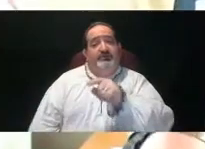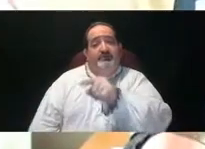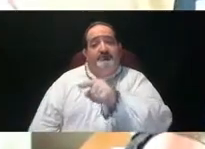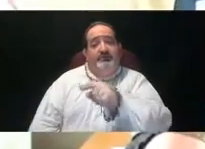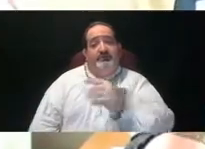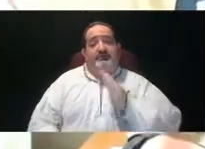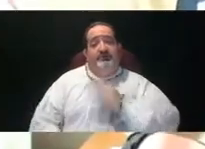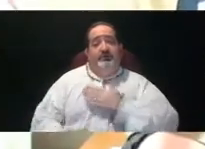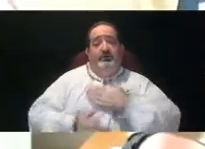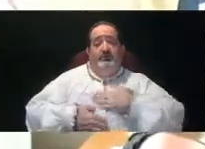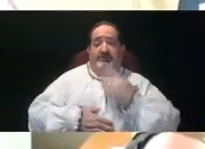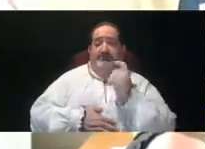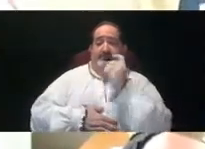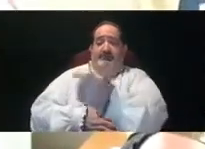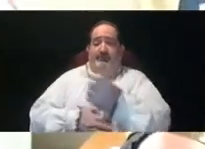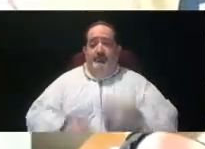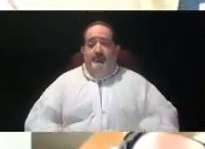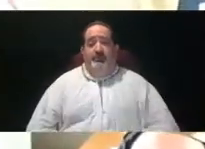pleasure to give this to you.